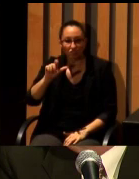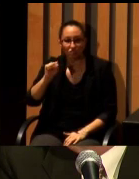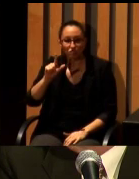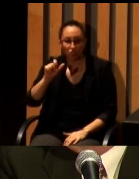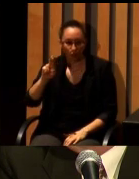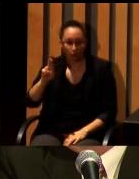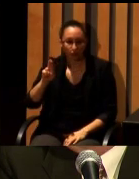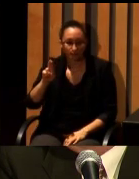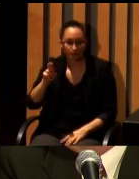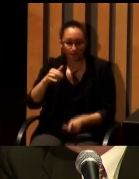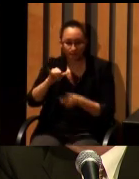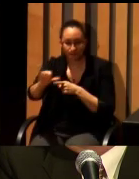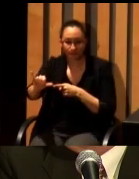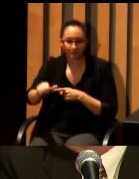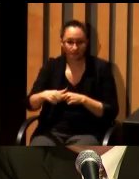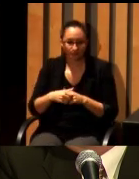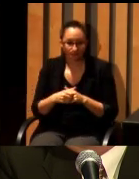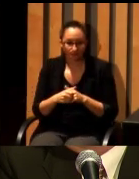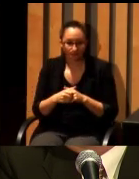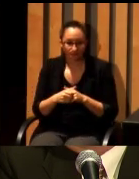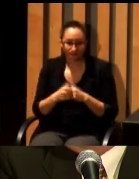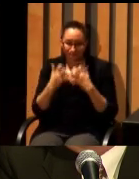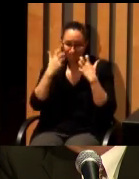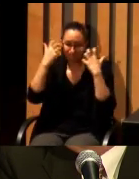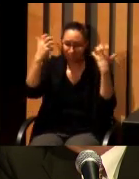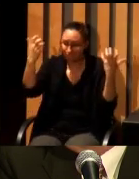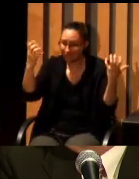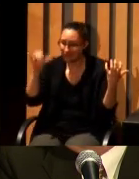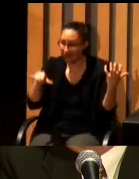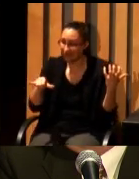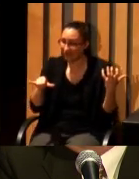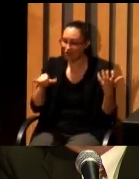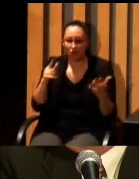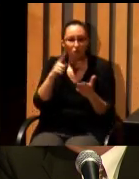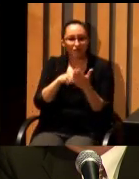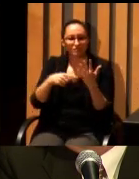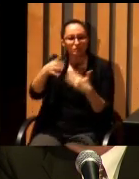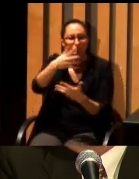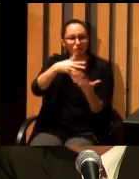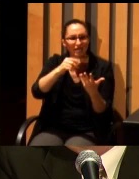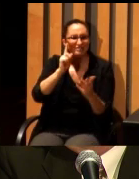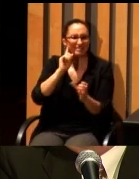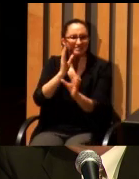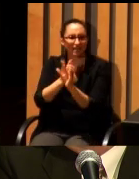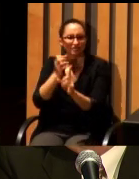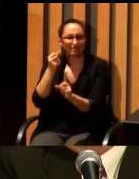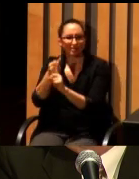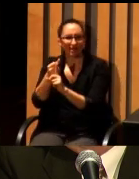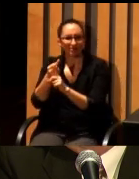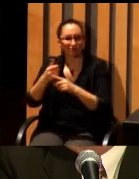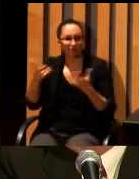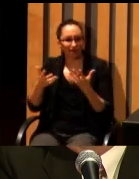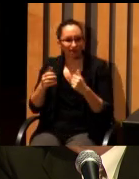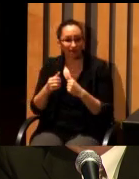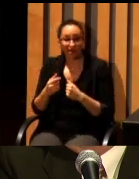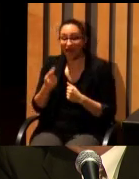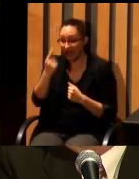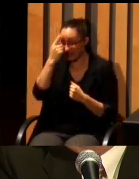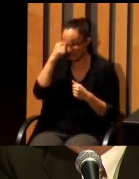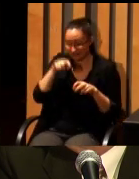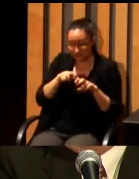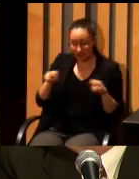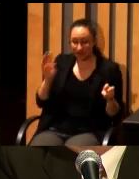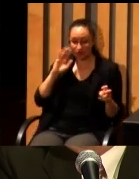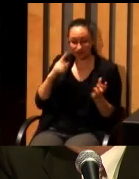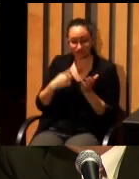will leave it to others to discuss the sociological and psychological impact of all this, and I expect that we'll be addressing some of those